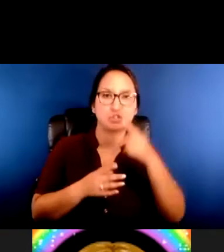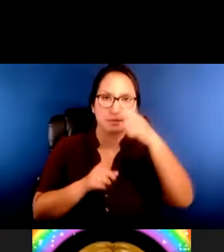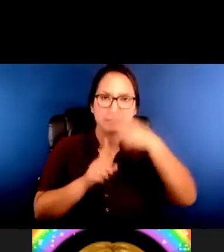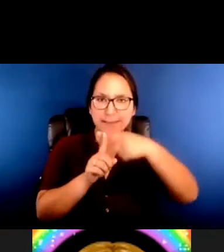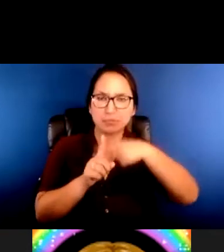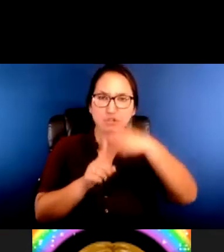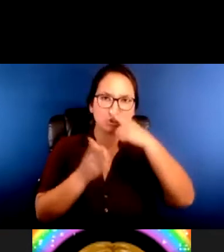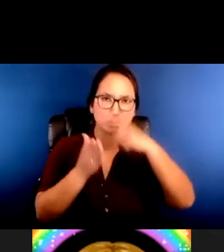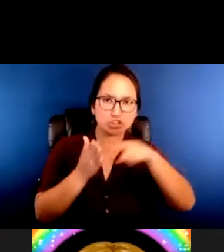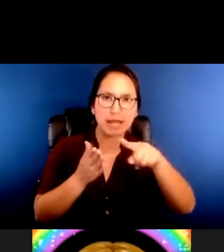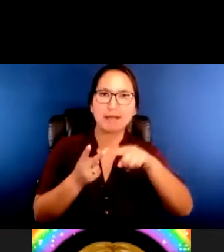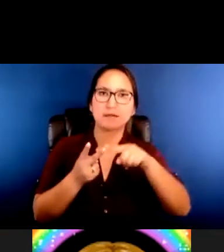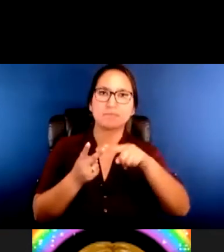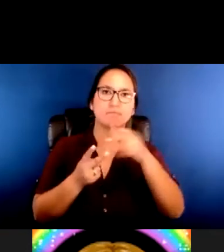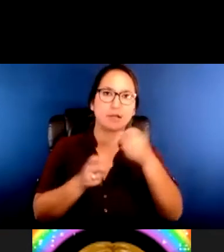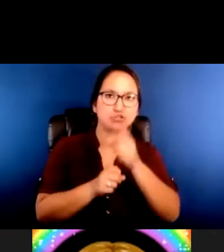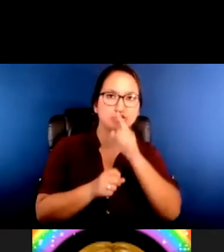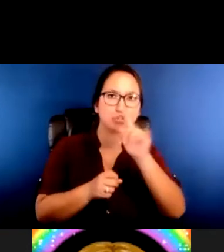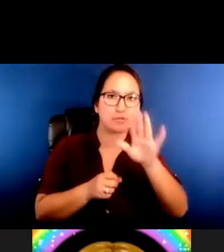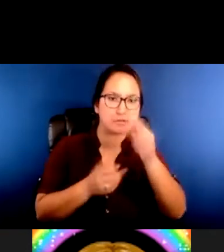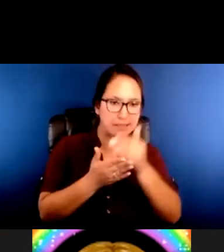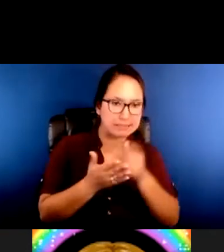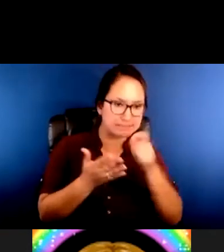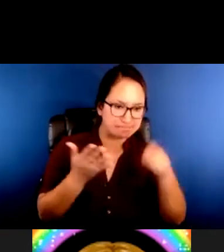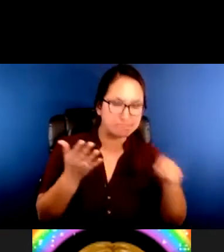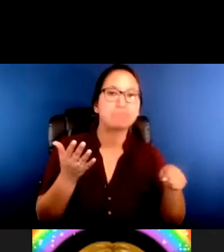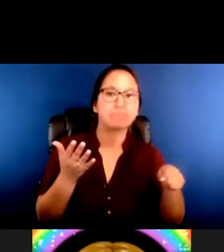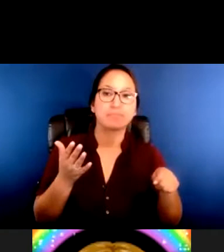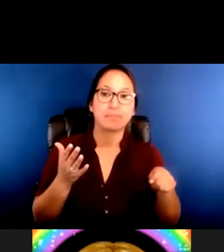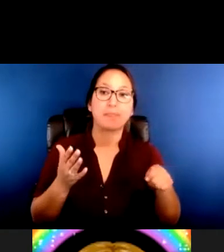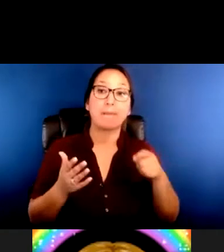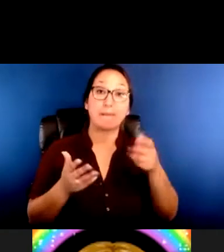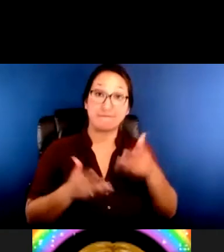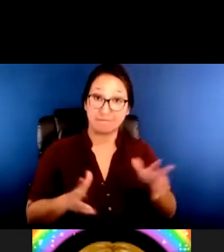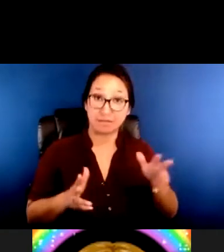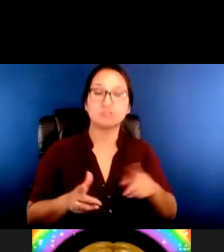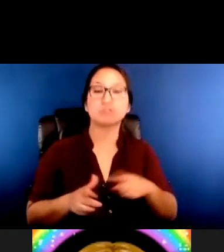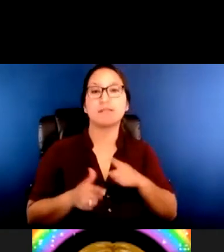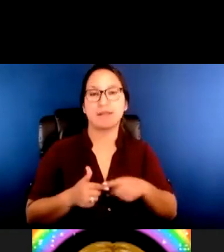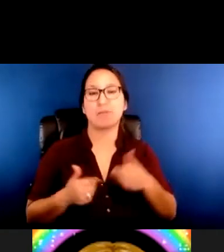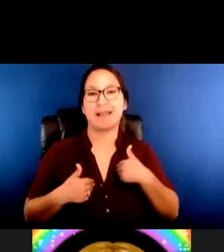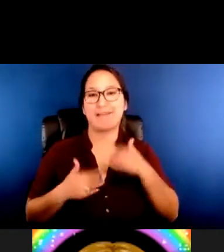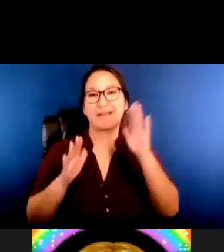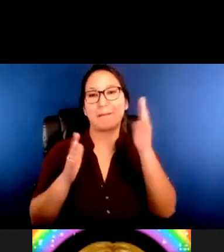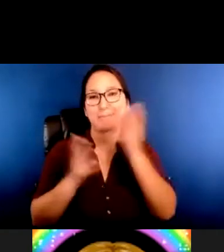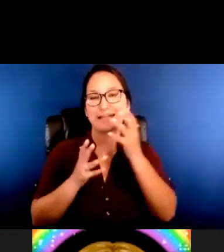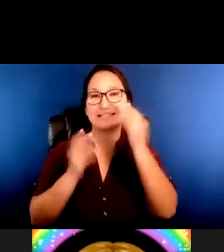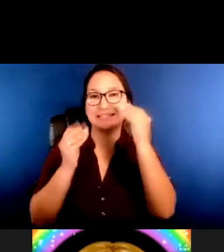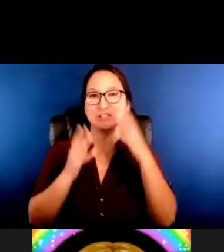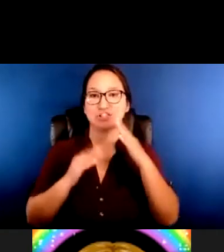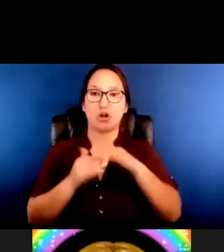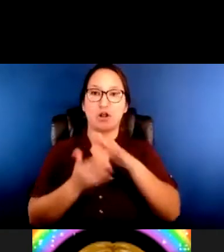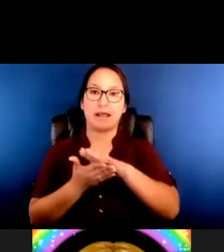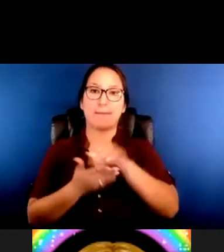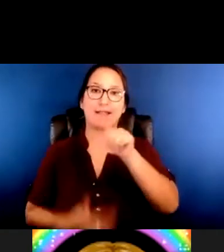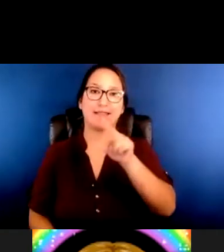can double check and make sure they took their screener. Once that is done, we have an amazing teacher on campus, Ms. Lancaster. She does